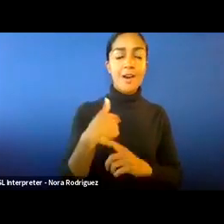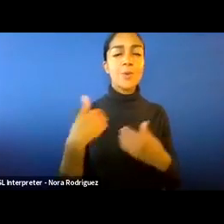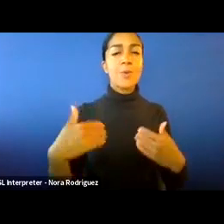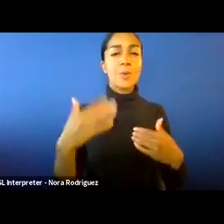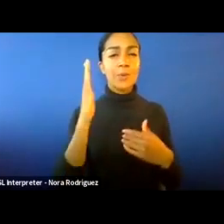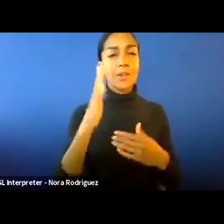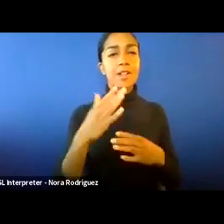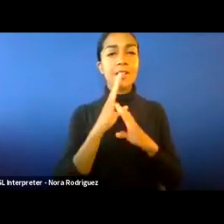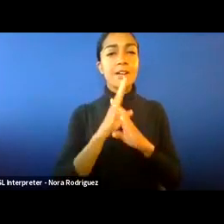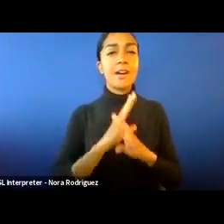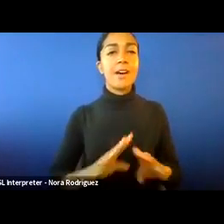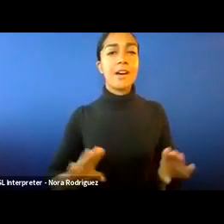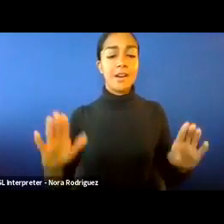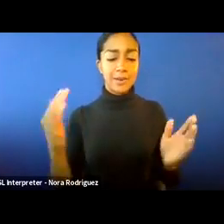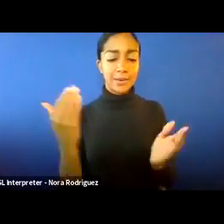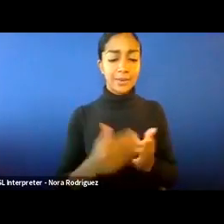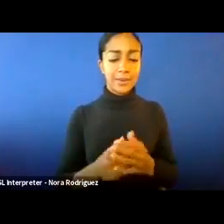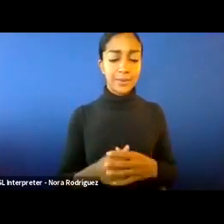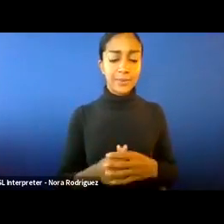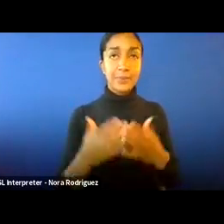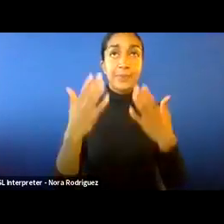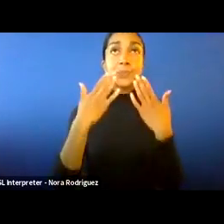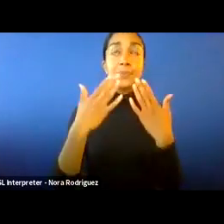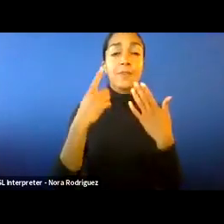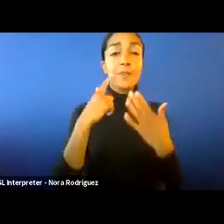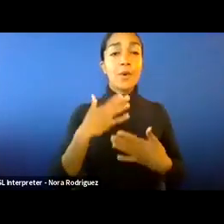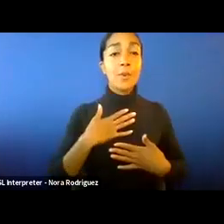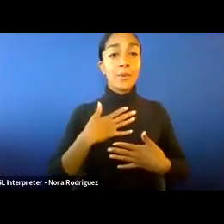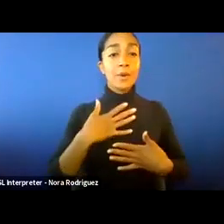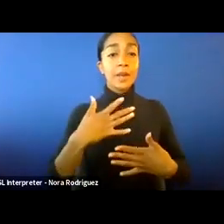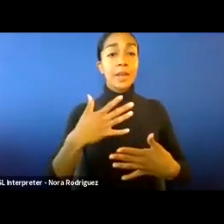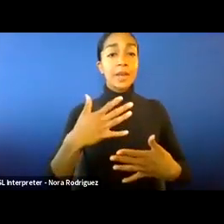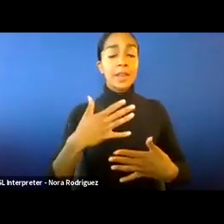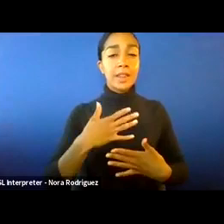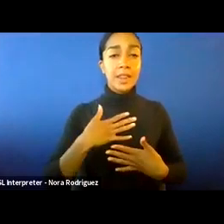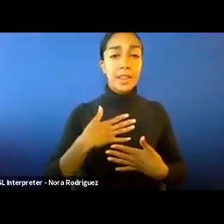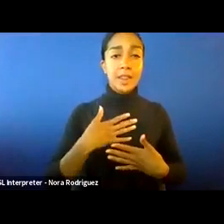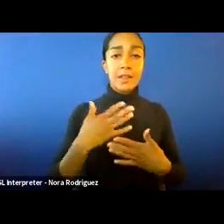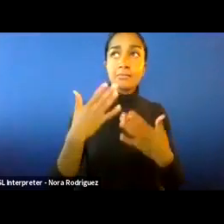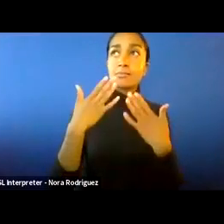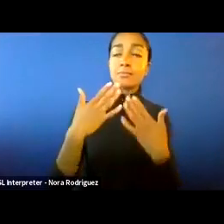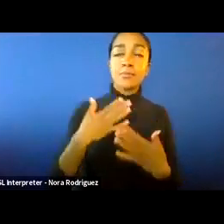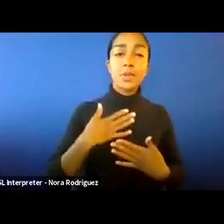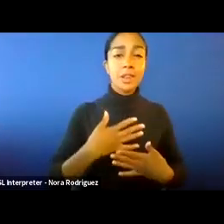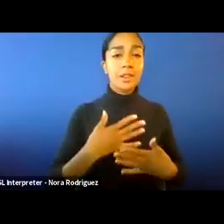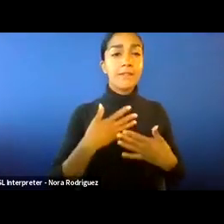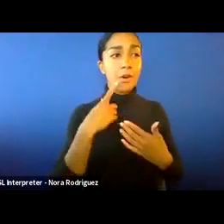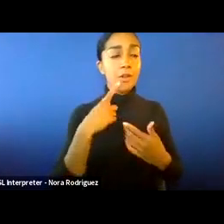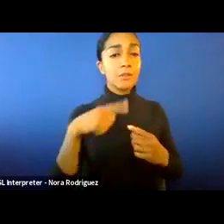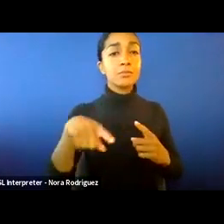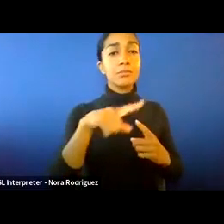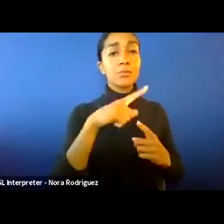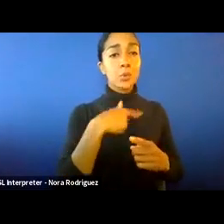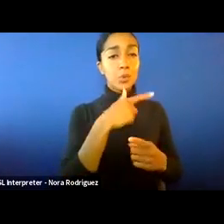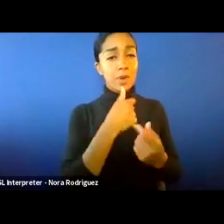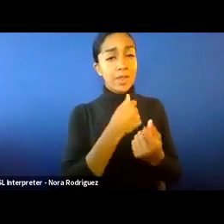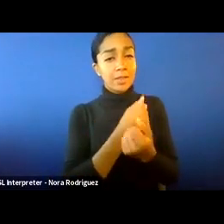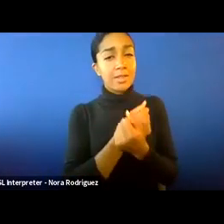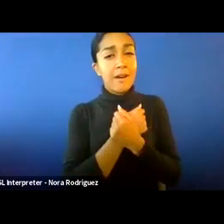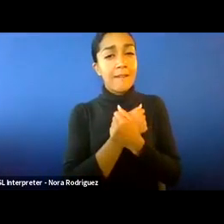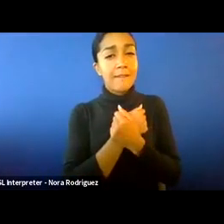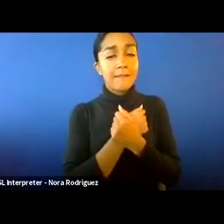our breathing and the breathing of those whom we love and those whom we would love if we could know them.